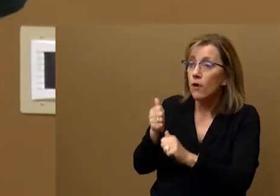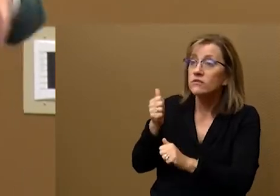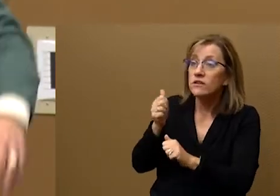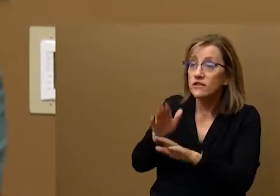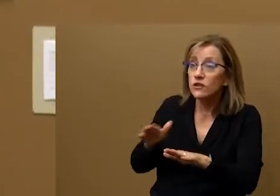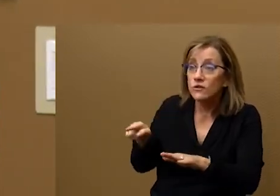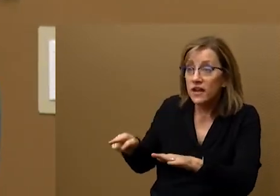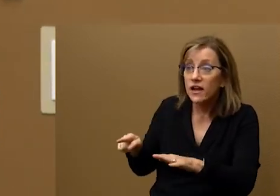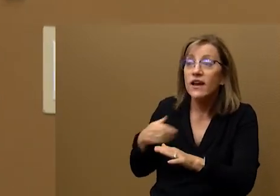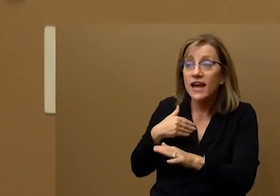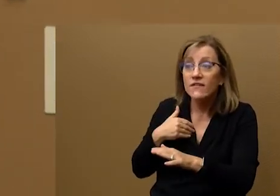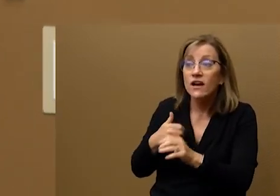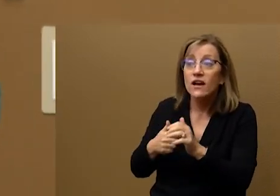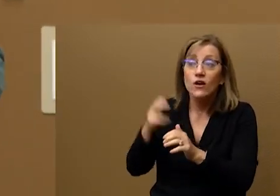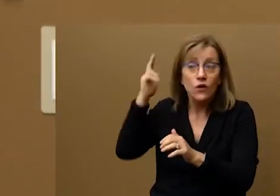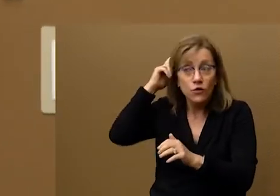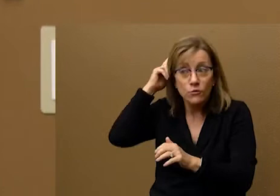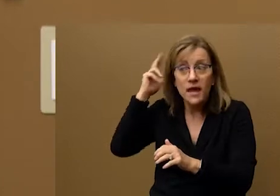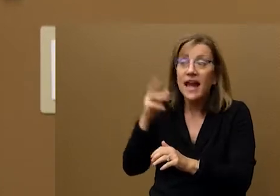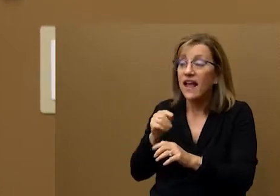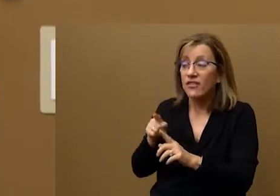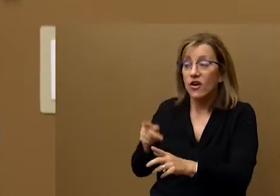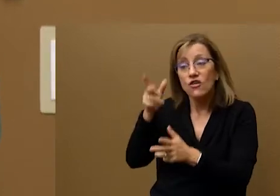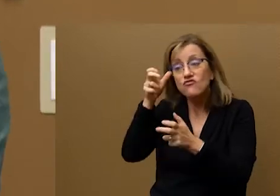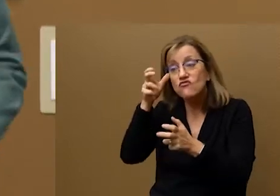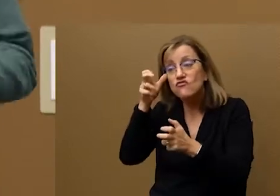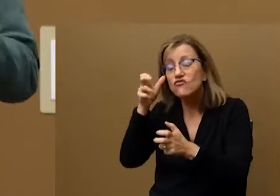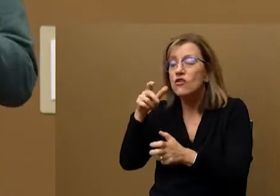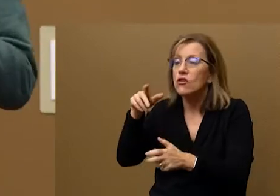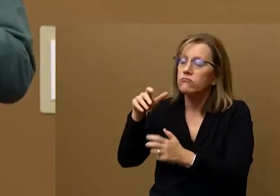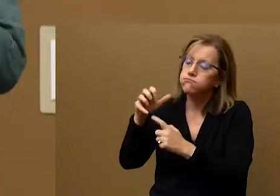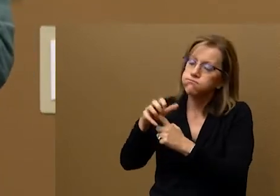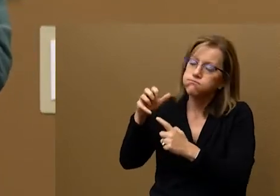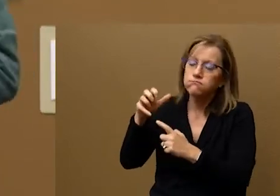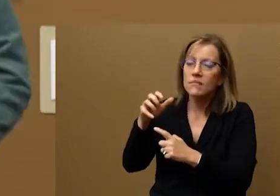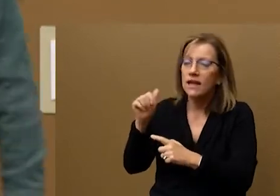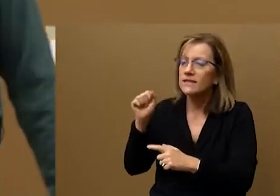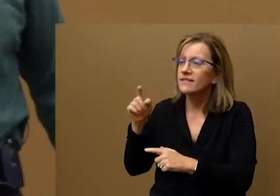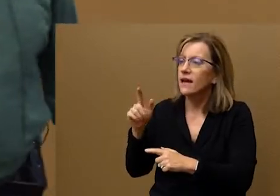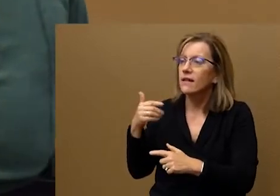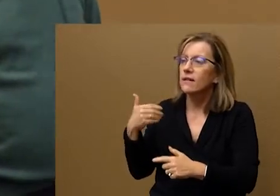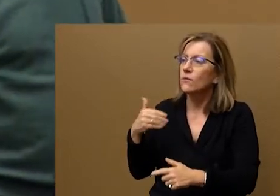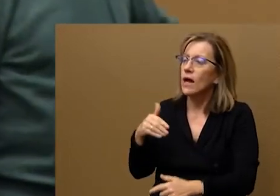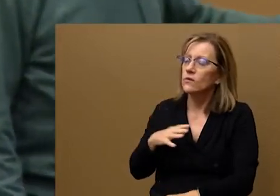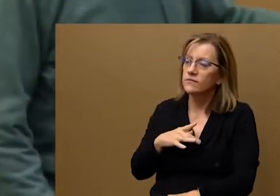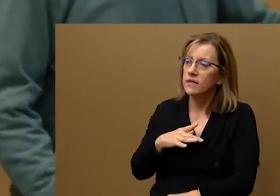know that most of the children have cochlear implants. And they're getting quality ASL. In my mind, that's the way to do it.